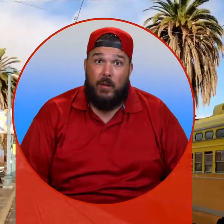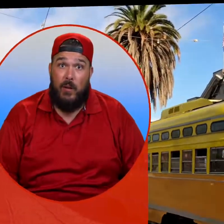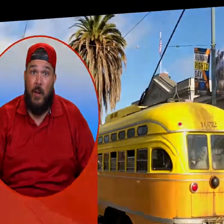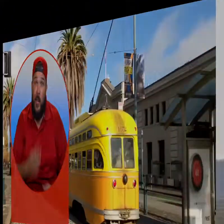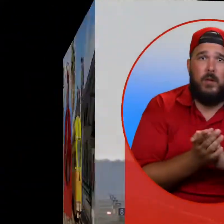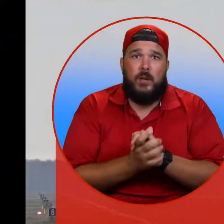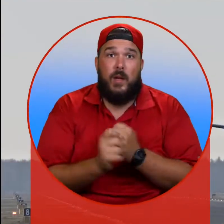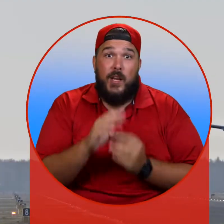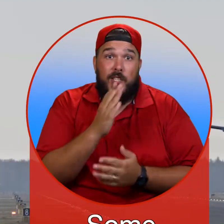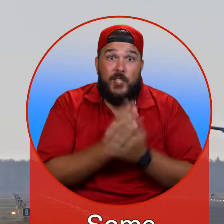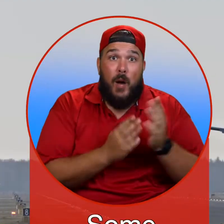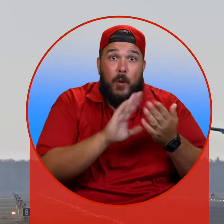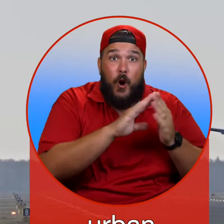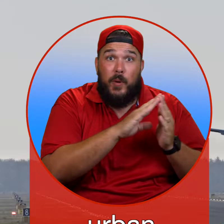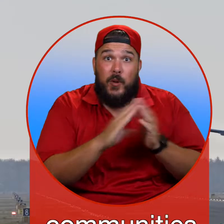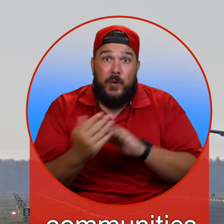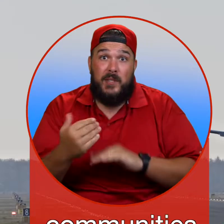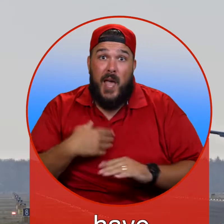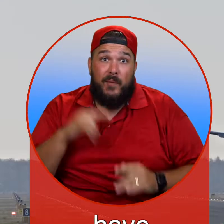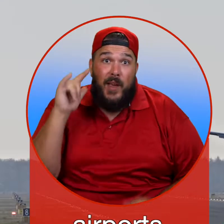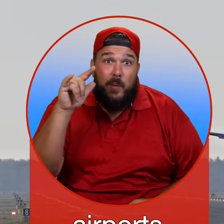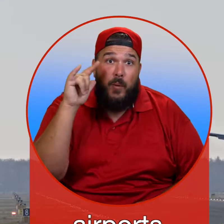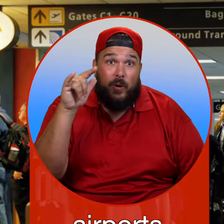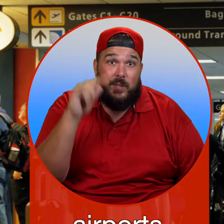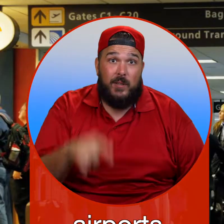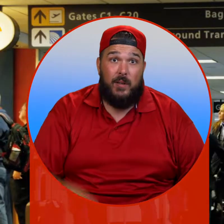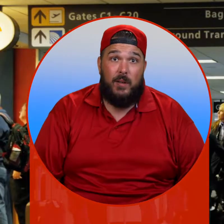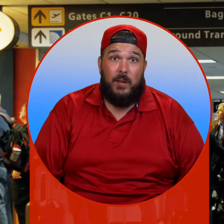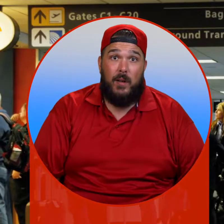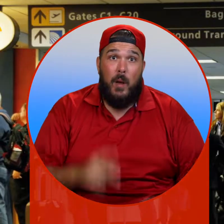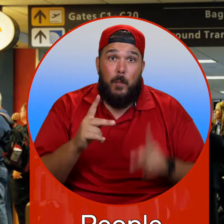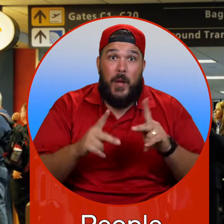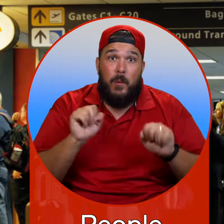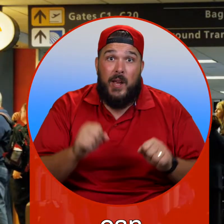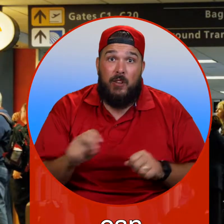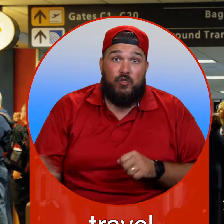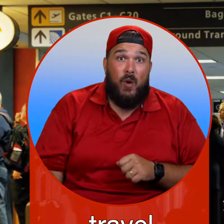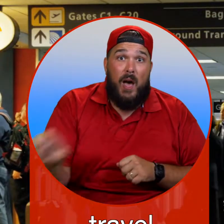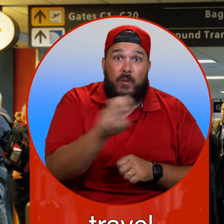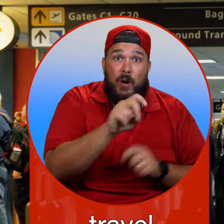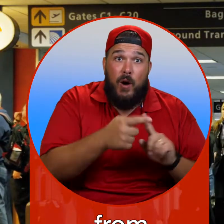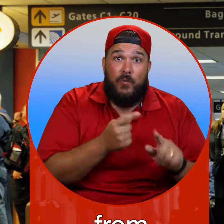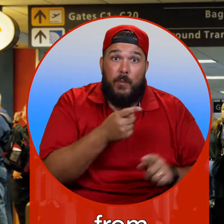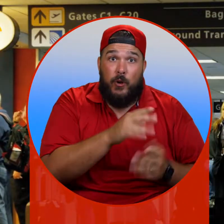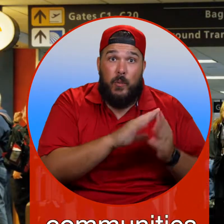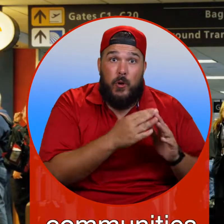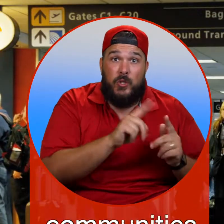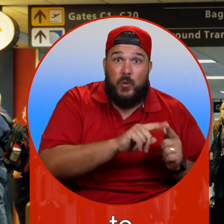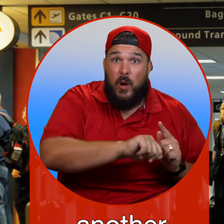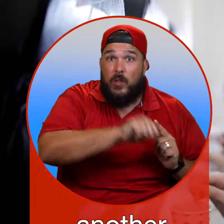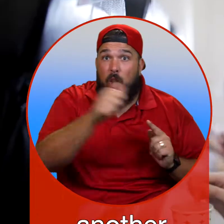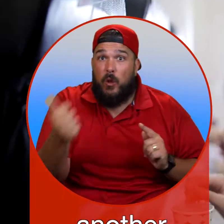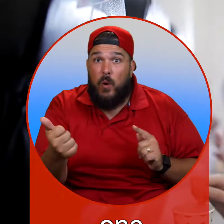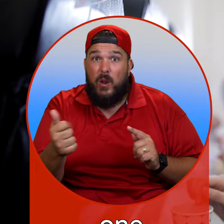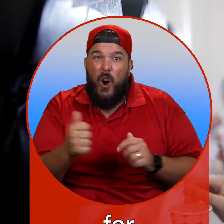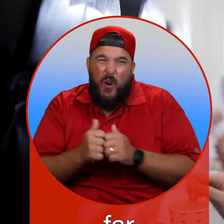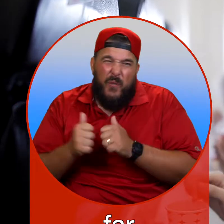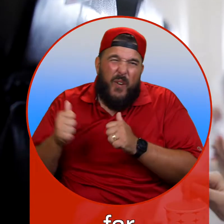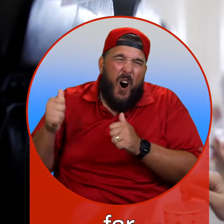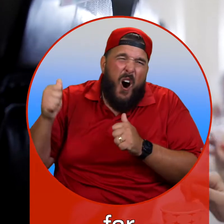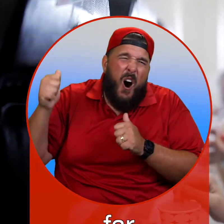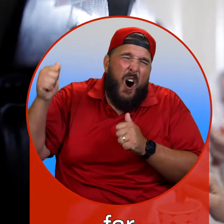somewhere. Some urban communities have airports. People can travel from their communities to another